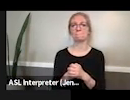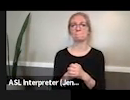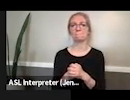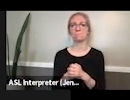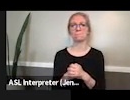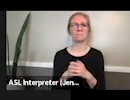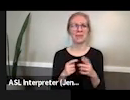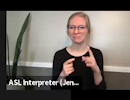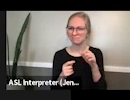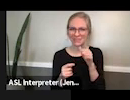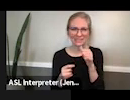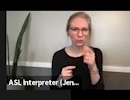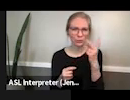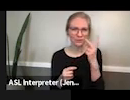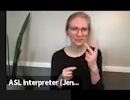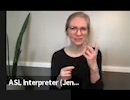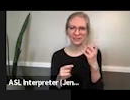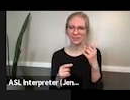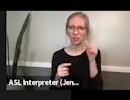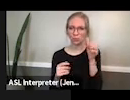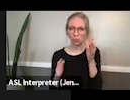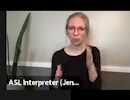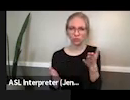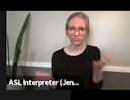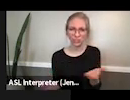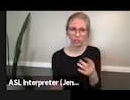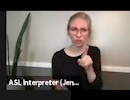audiologist here. And if I missed that in the chat, I apologize.